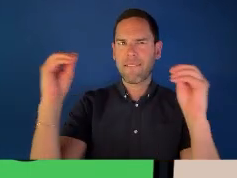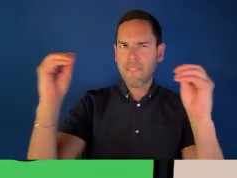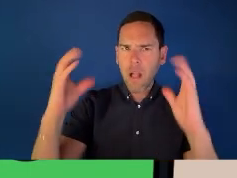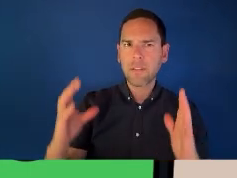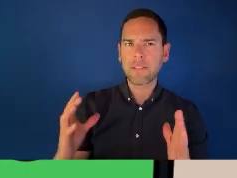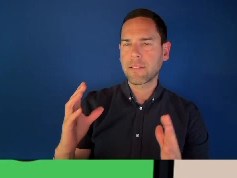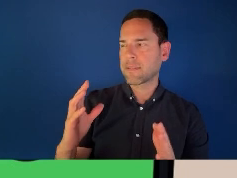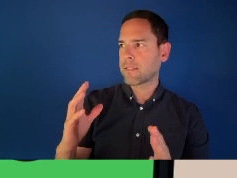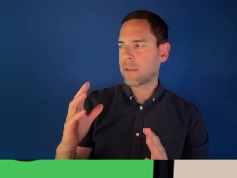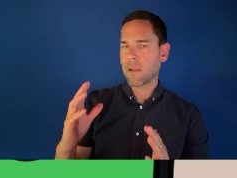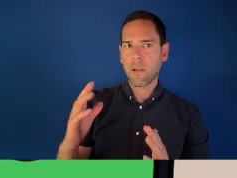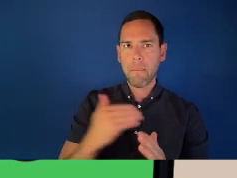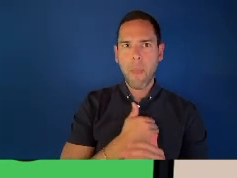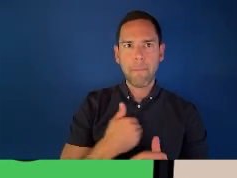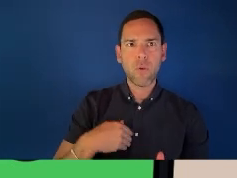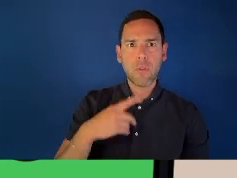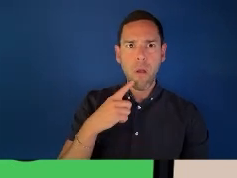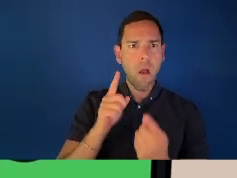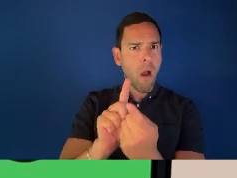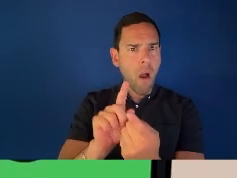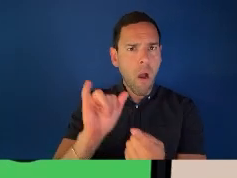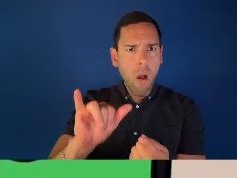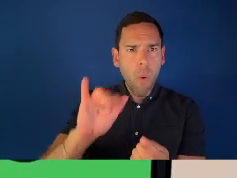where people kind of shut you down.